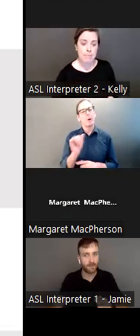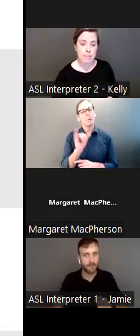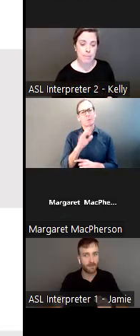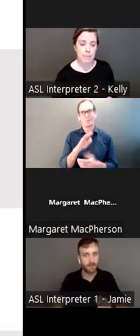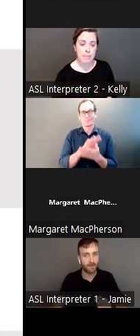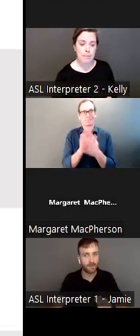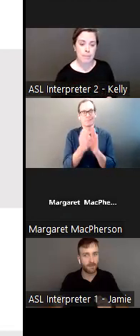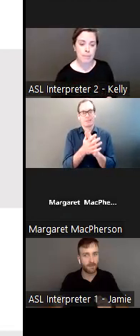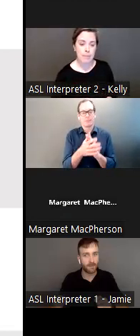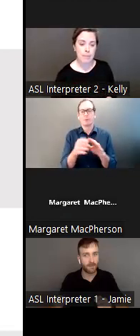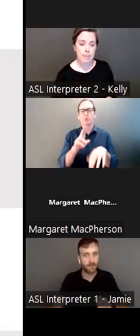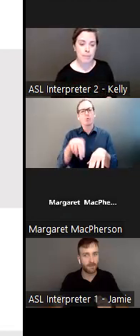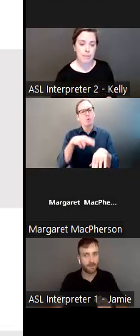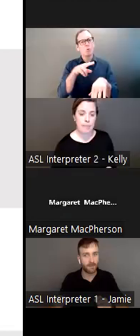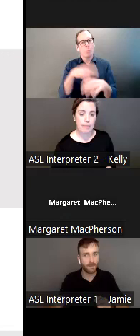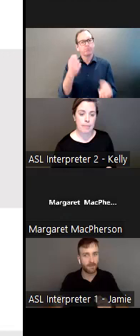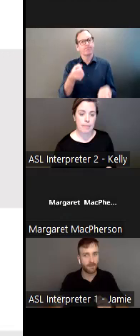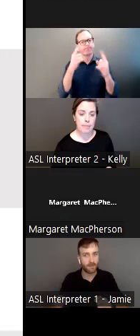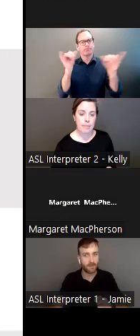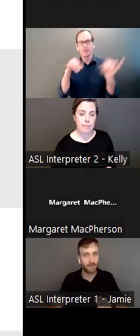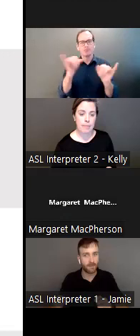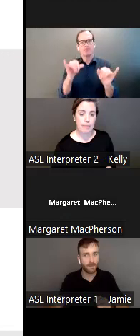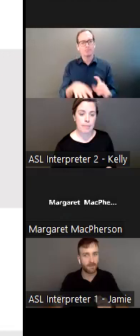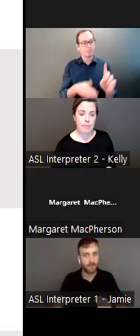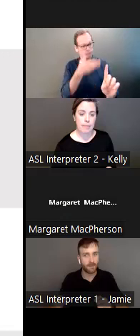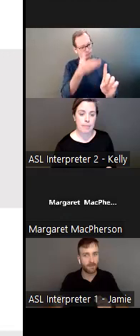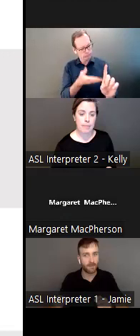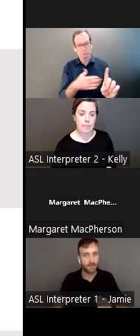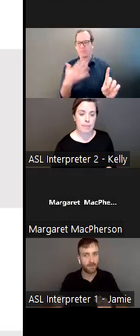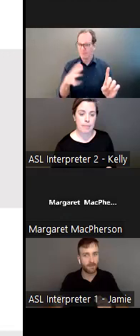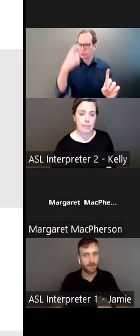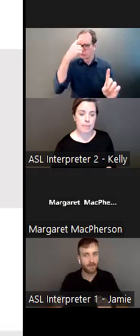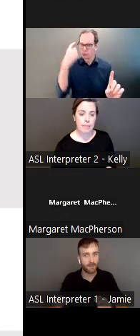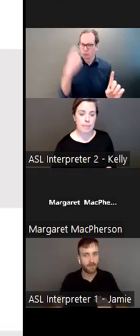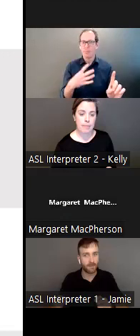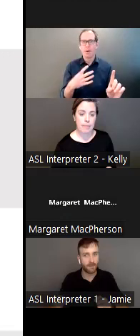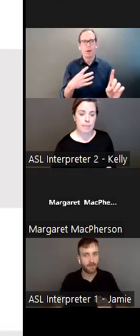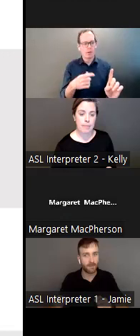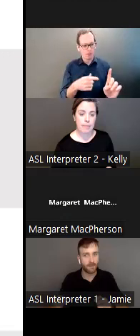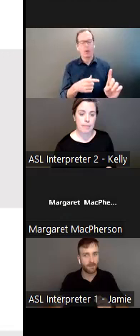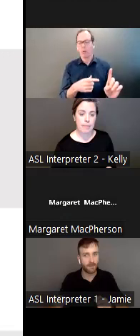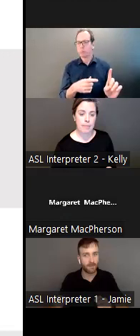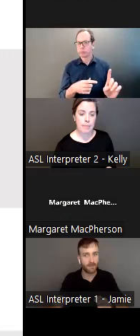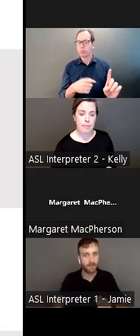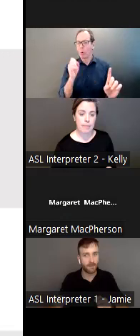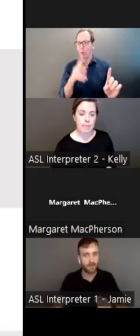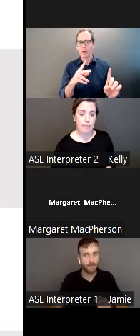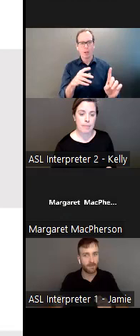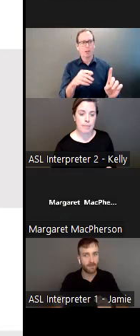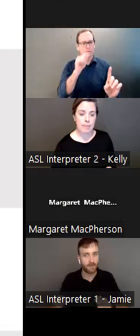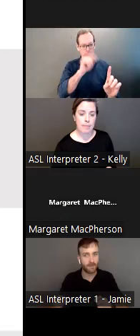these effects, and we want to support people in coping and adapting and having survival skills. And the idea that things can change. So when we